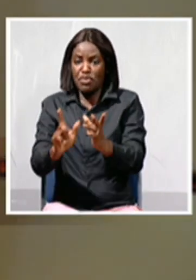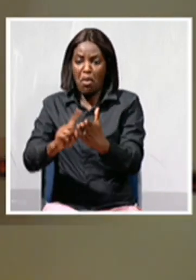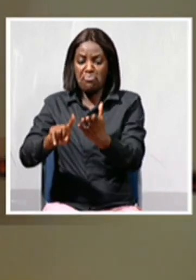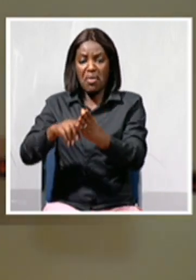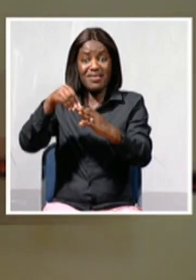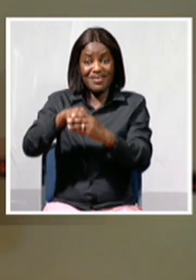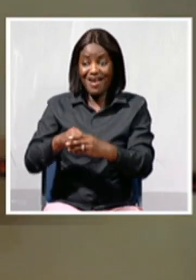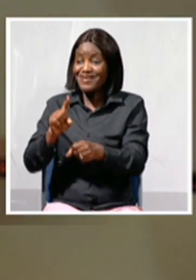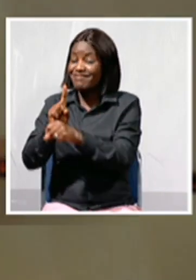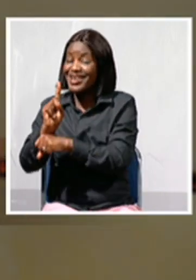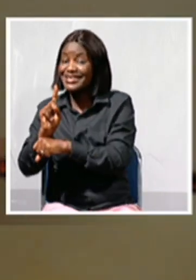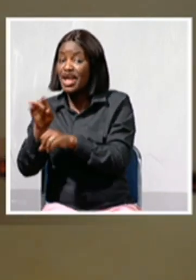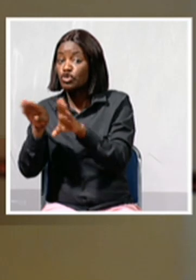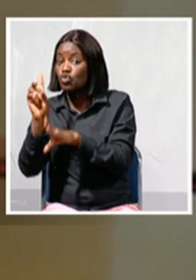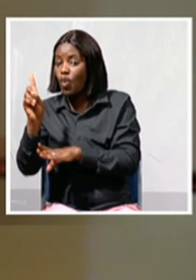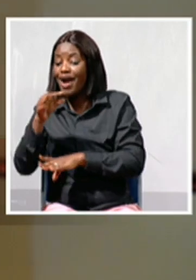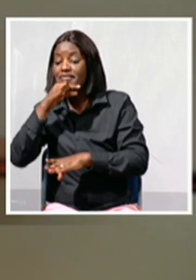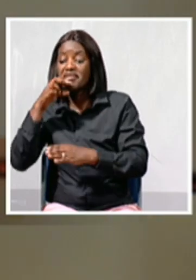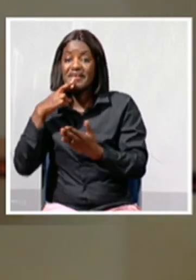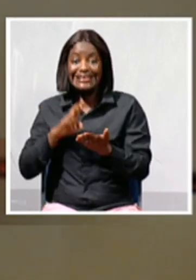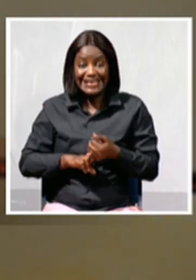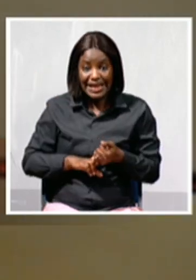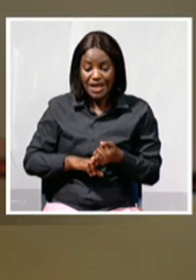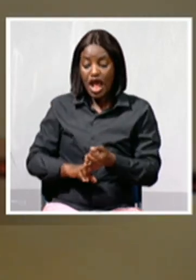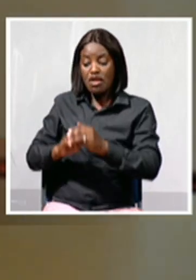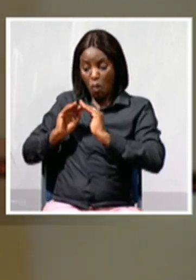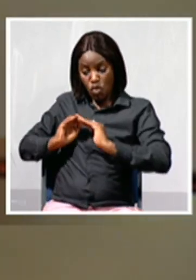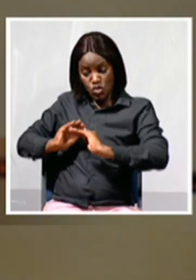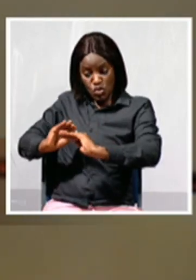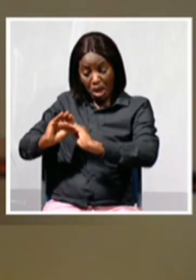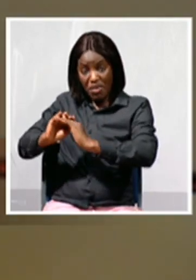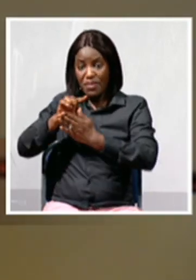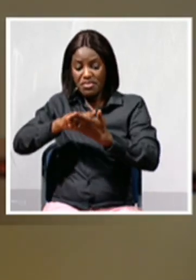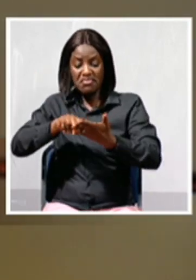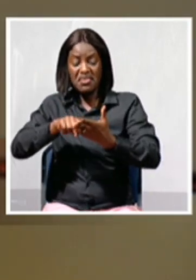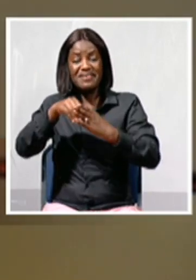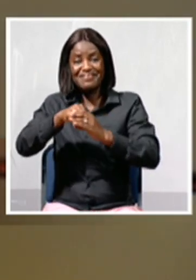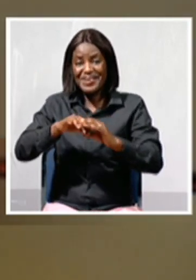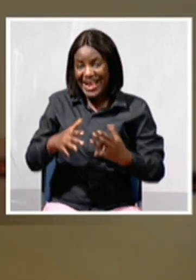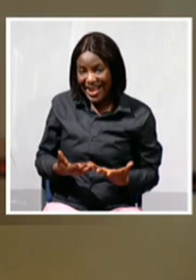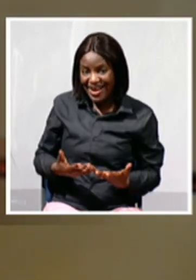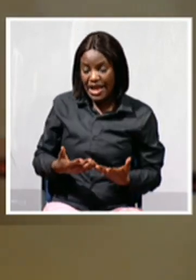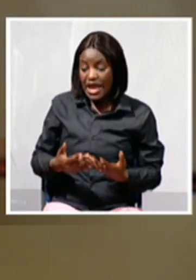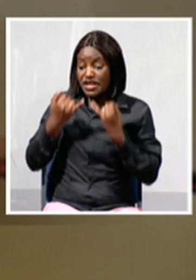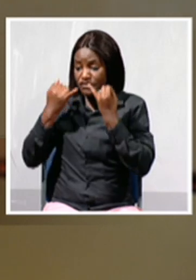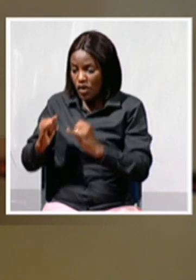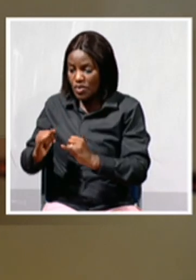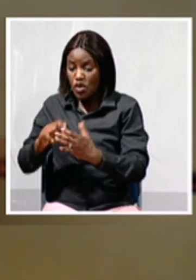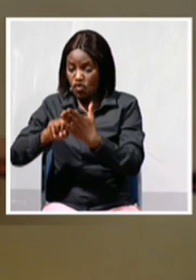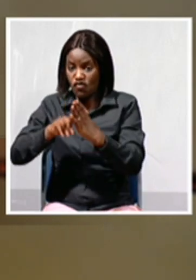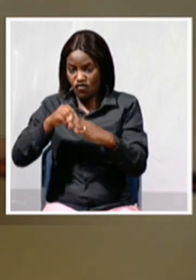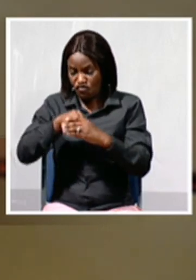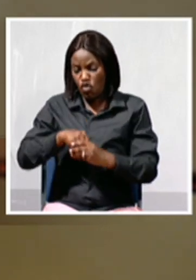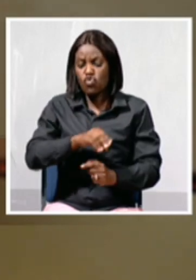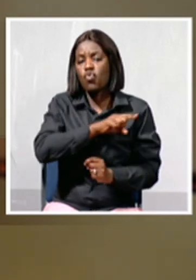to register, actually teaching them how to vote and why they are voting. That's why we